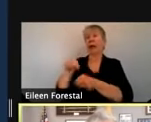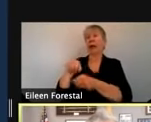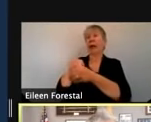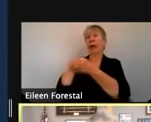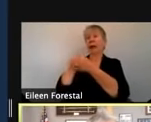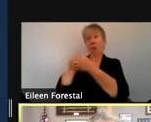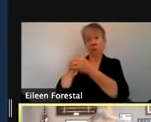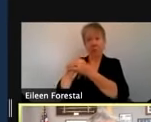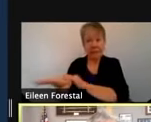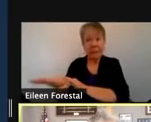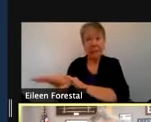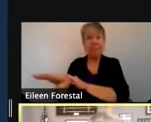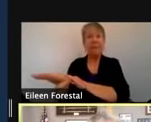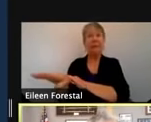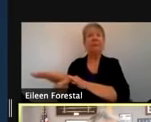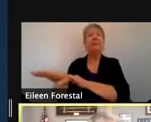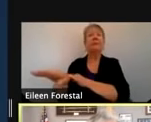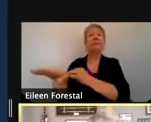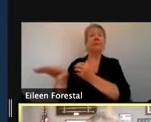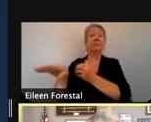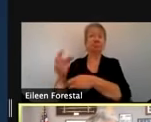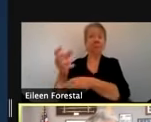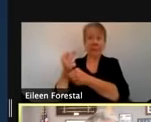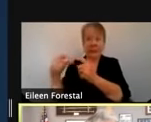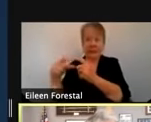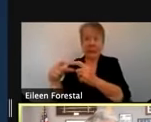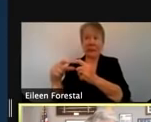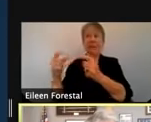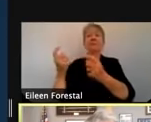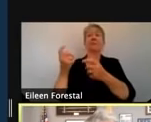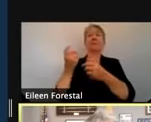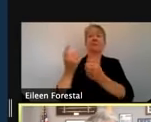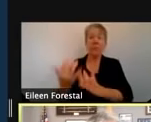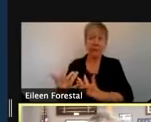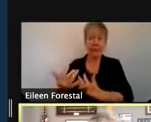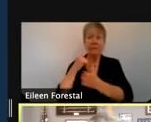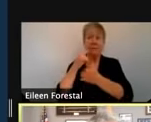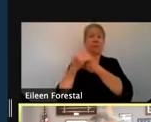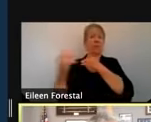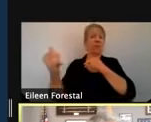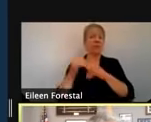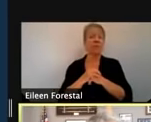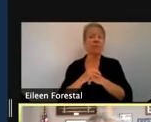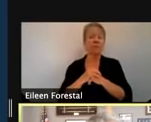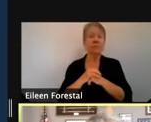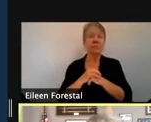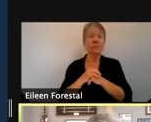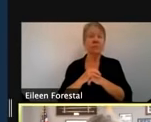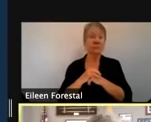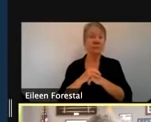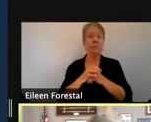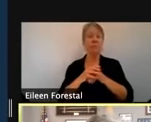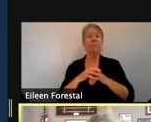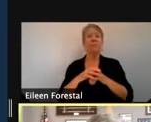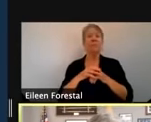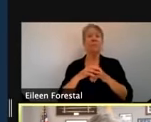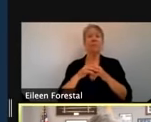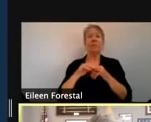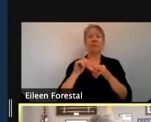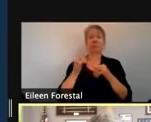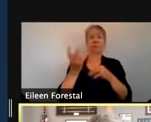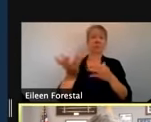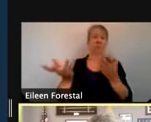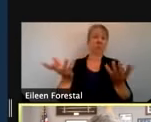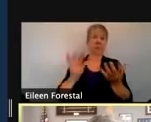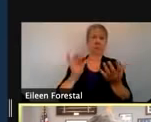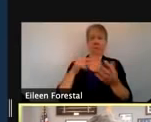We remind everyone that you don't need to arrive at a motor vehicle agency before we open at 8 a.m. In most cases, you can get an